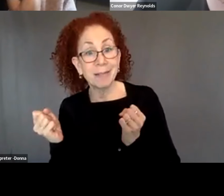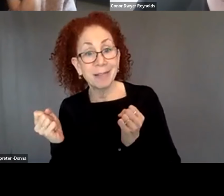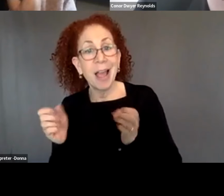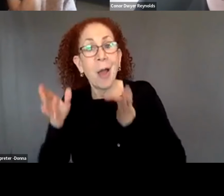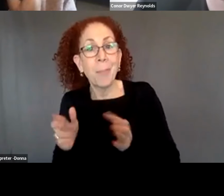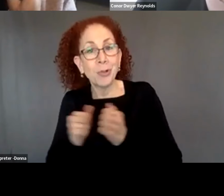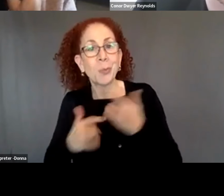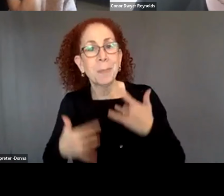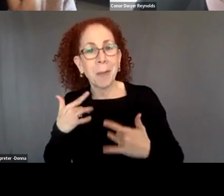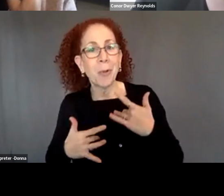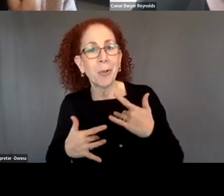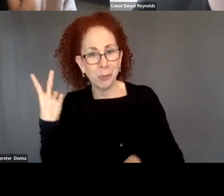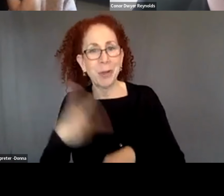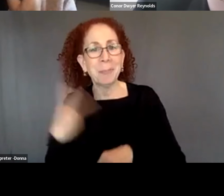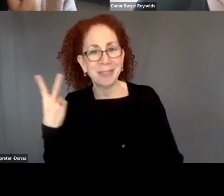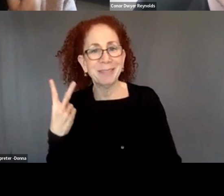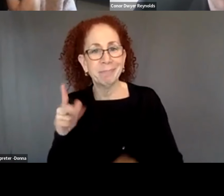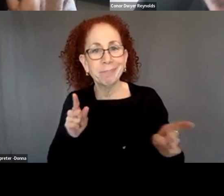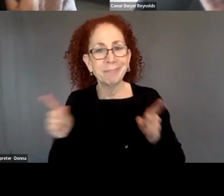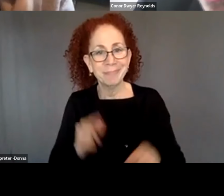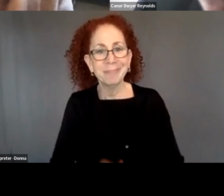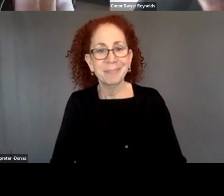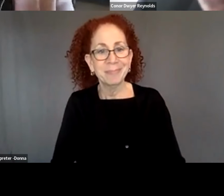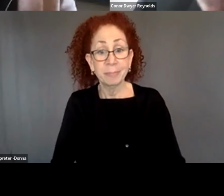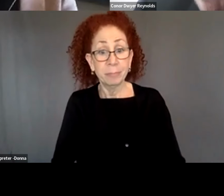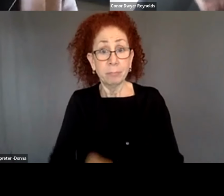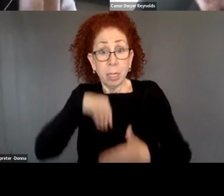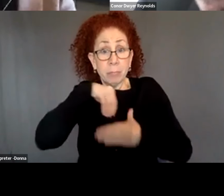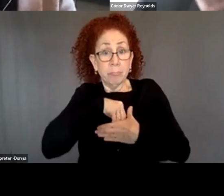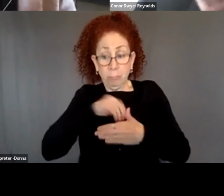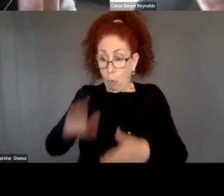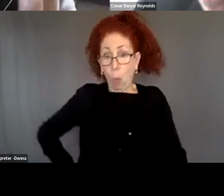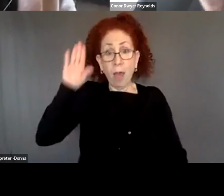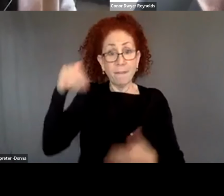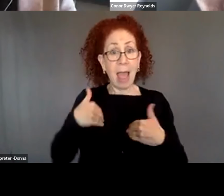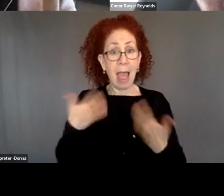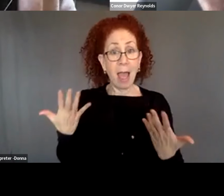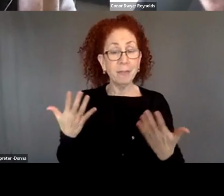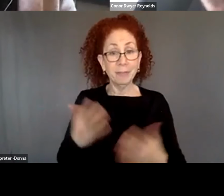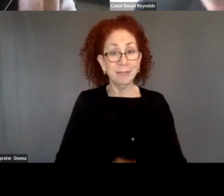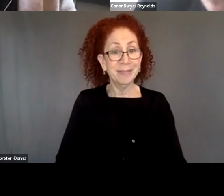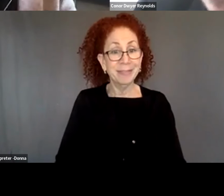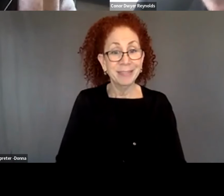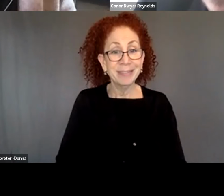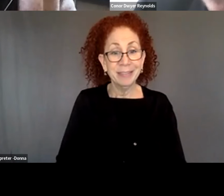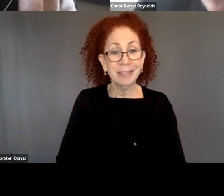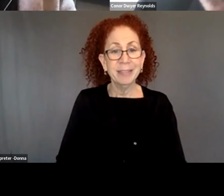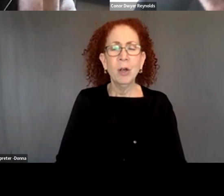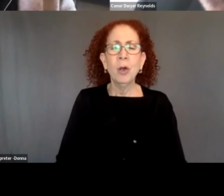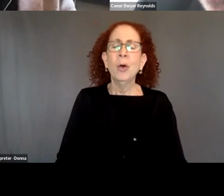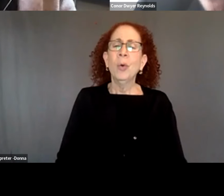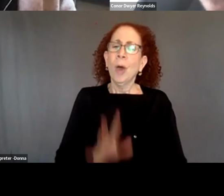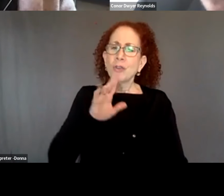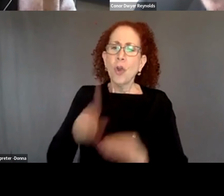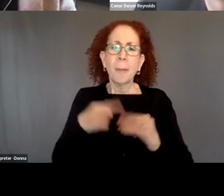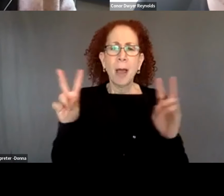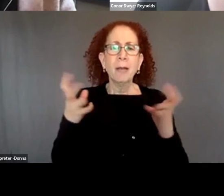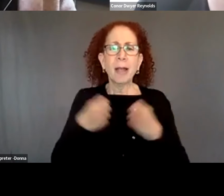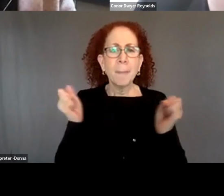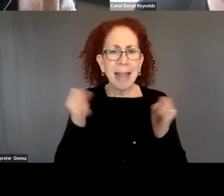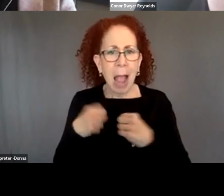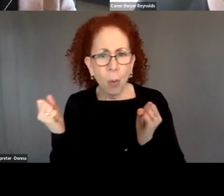with bipolar. And these were things that I'd had my whole life. But when I talk about coming out, I think about